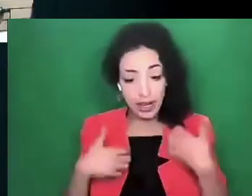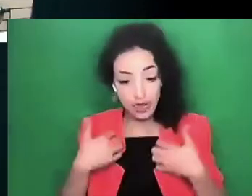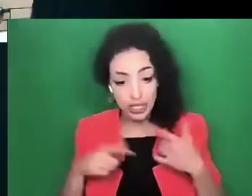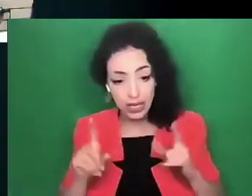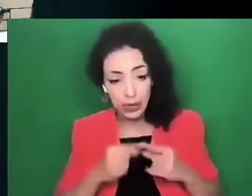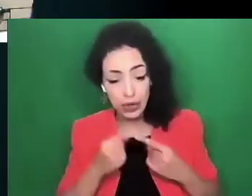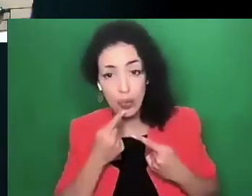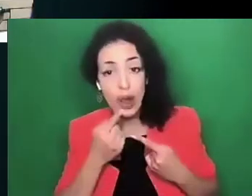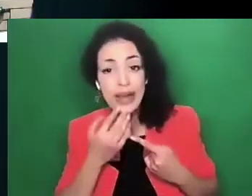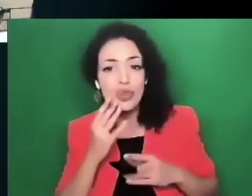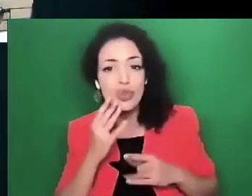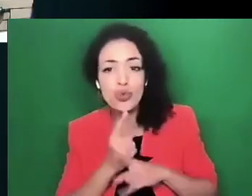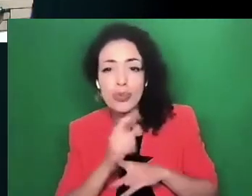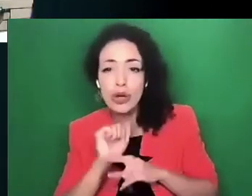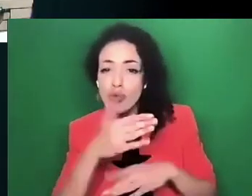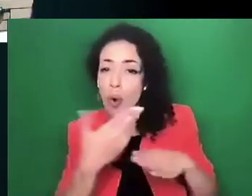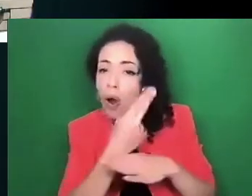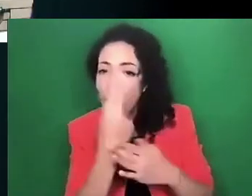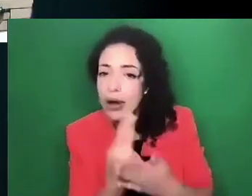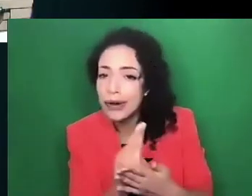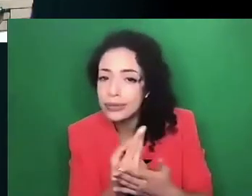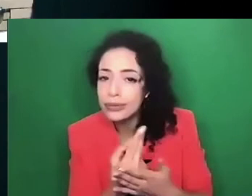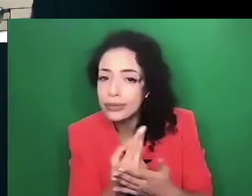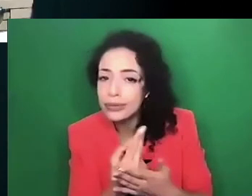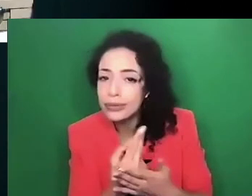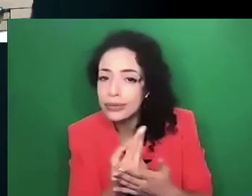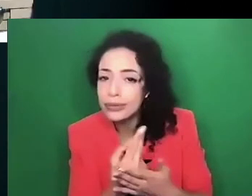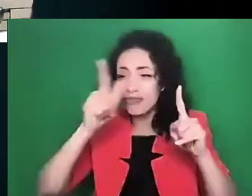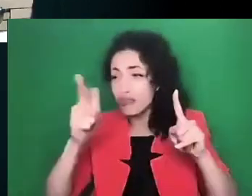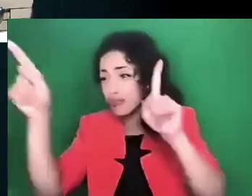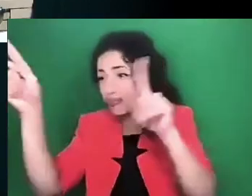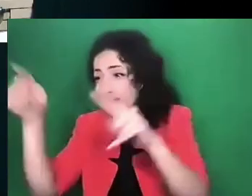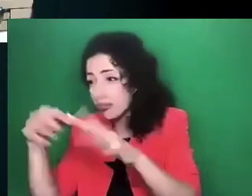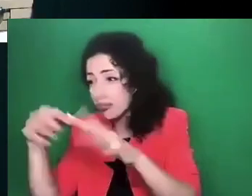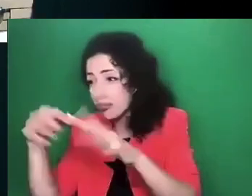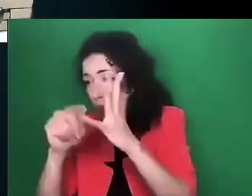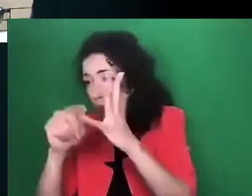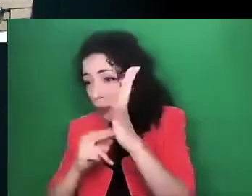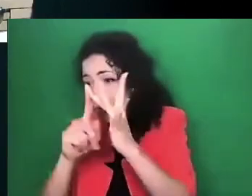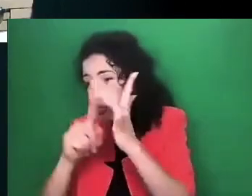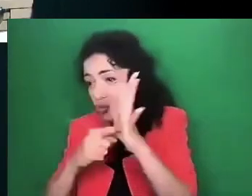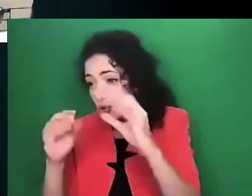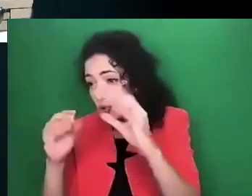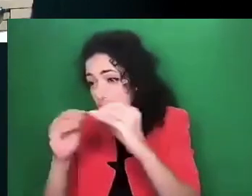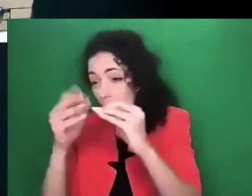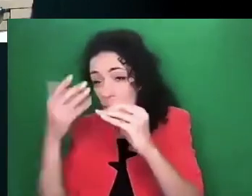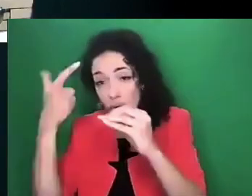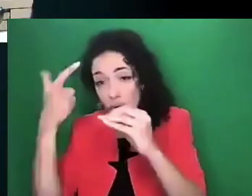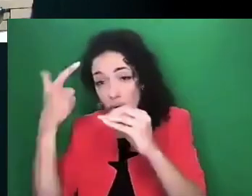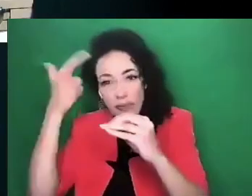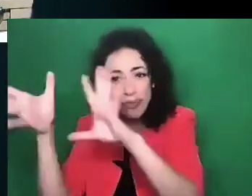you've traveled all the way from Turkey to the Punjab, and you found these extraordinary connections around displacement. And I'm sure that that